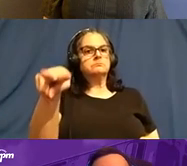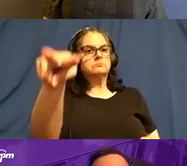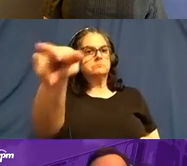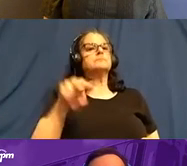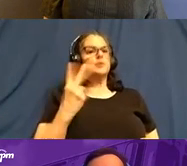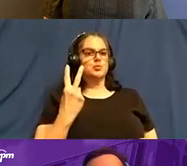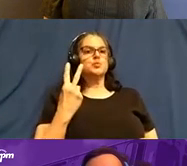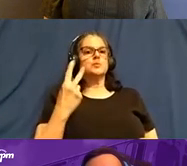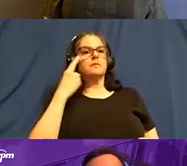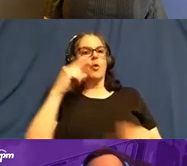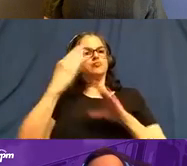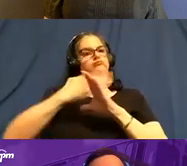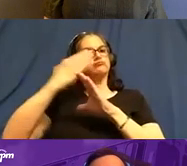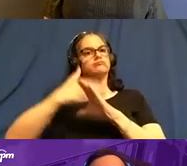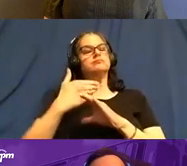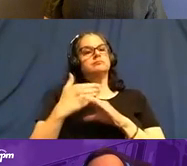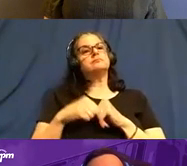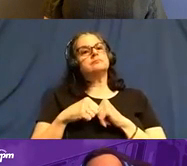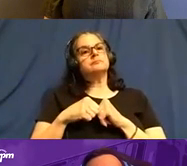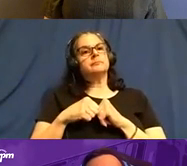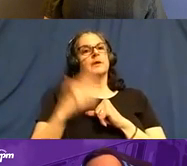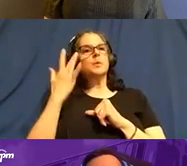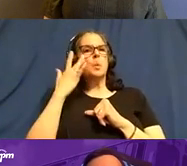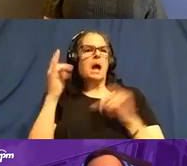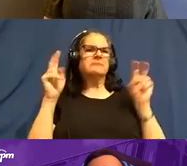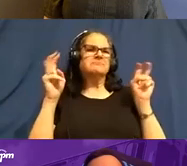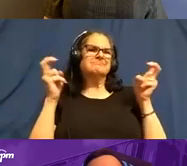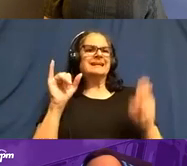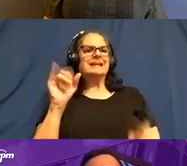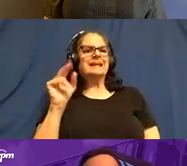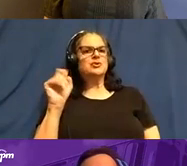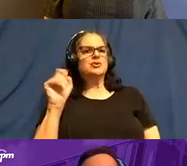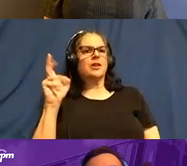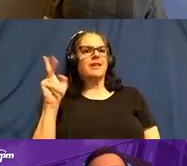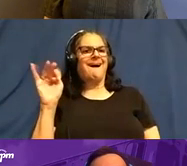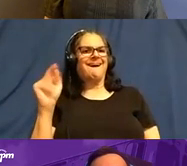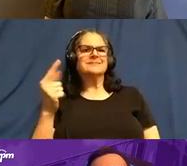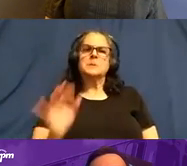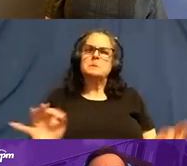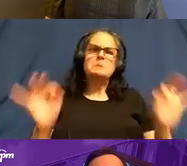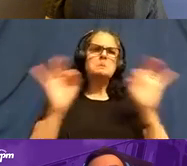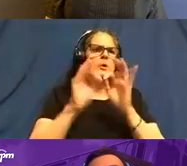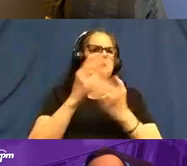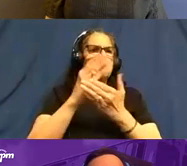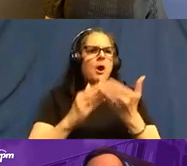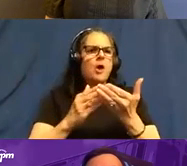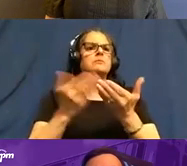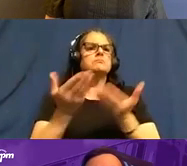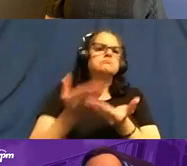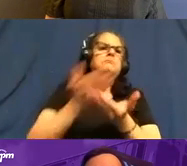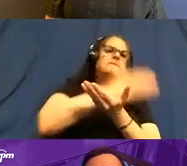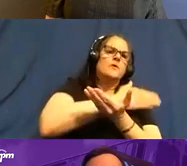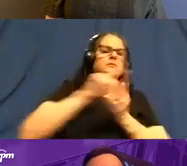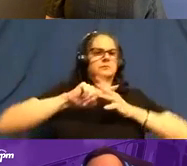So that's kind of why we talk about interlockings. It's a very important aspect of the preparatory work necessary to move into the next phase